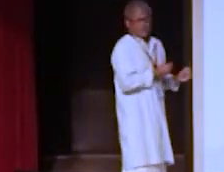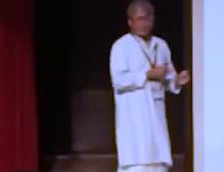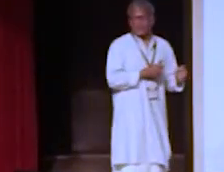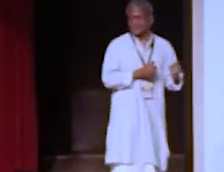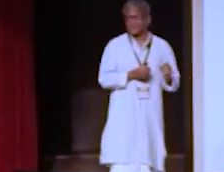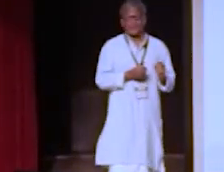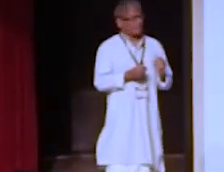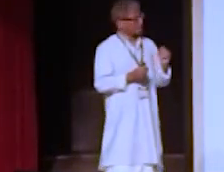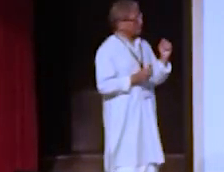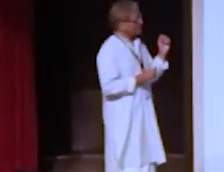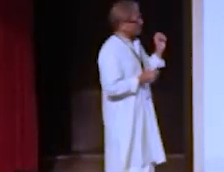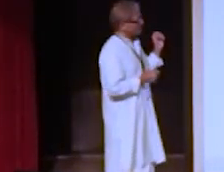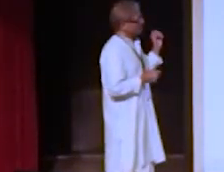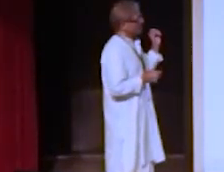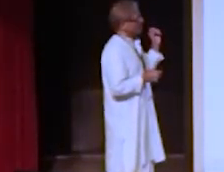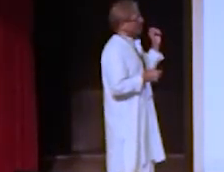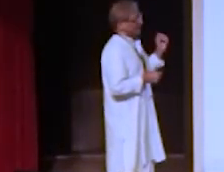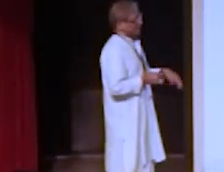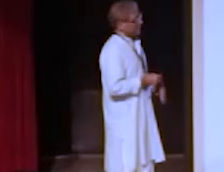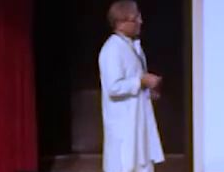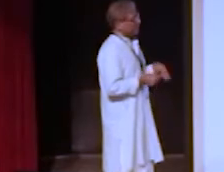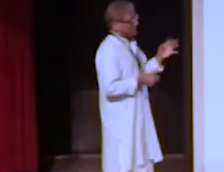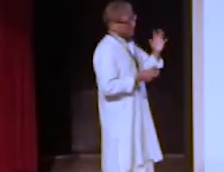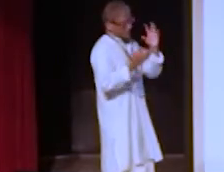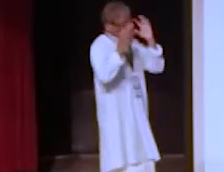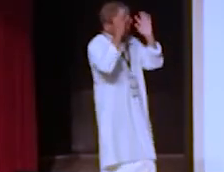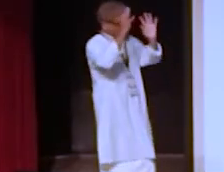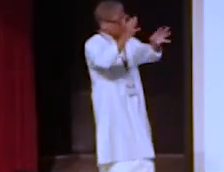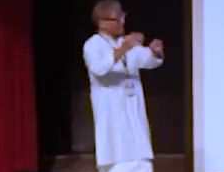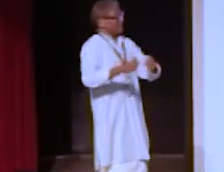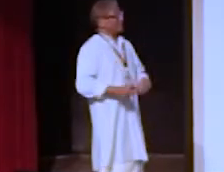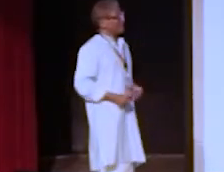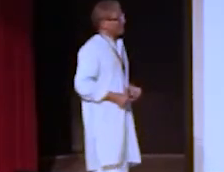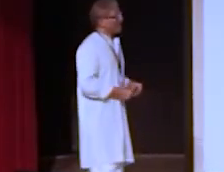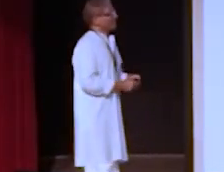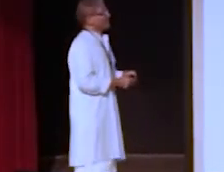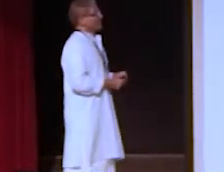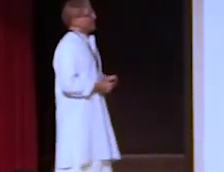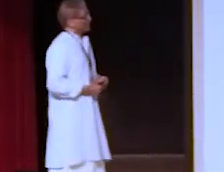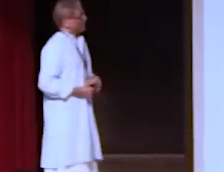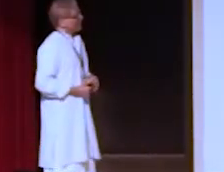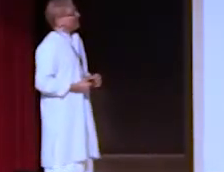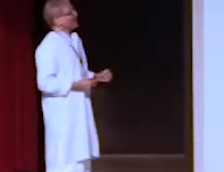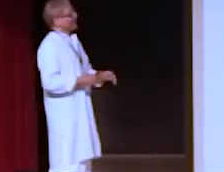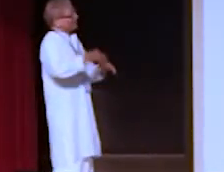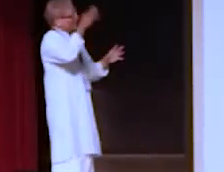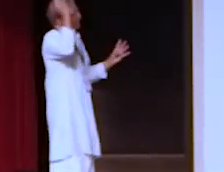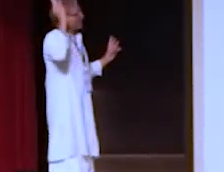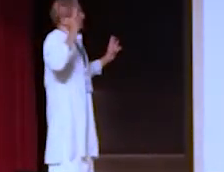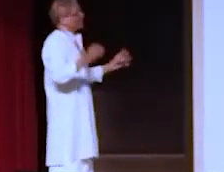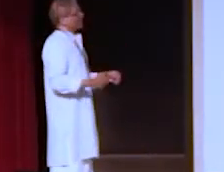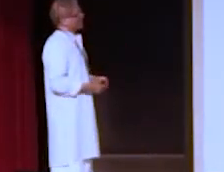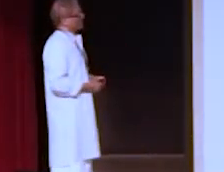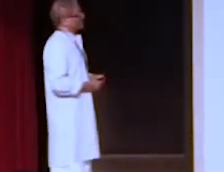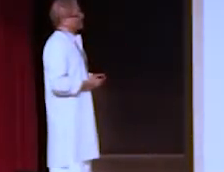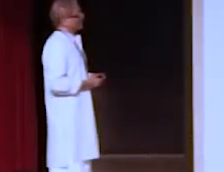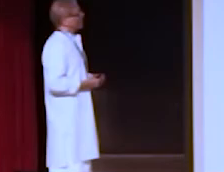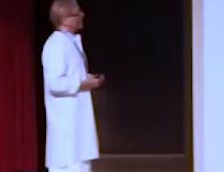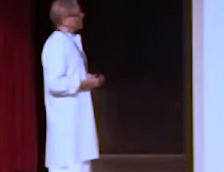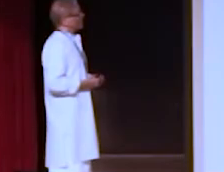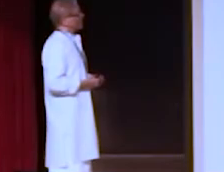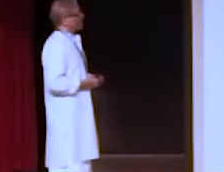Bangalore, Center for Accessibility in the Global South, IIT Delhi, Assistech, which has been our leading light for like 10, 12